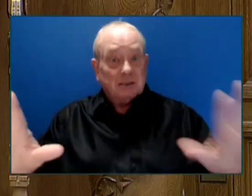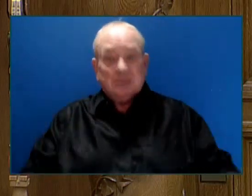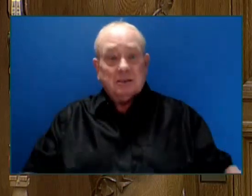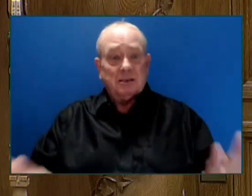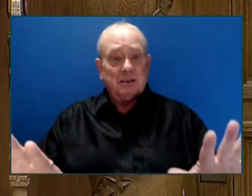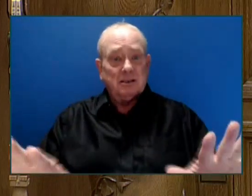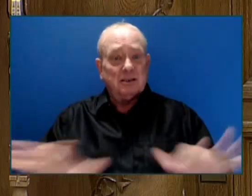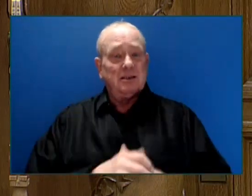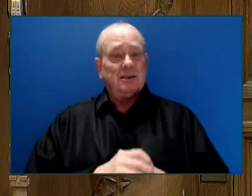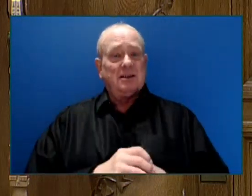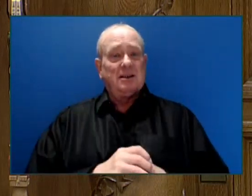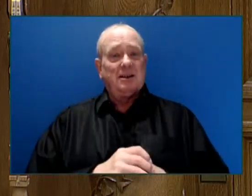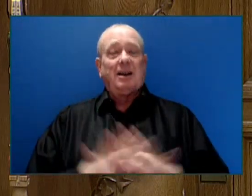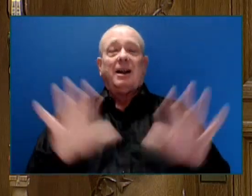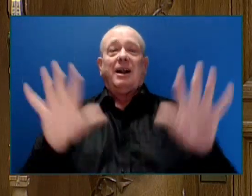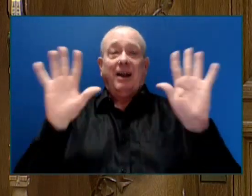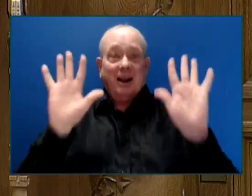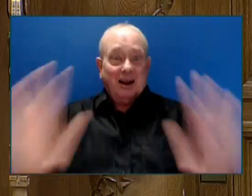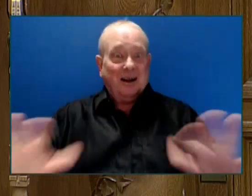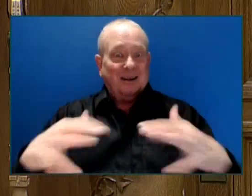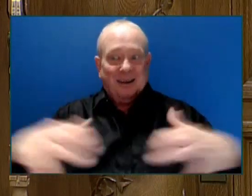Members will come to order now.